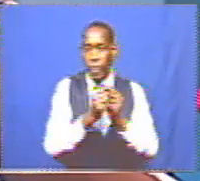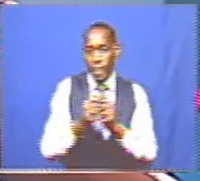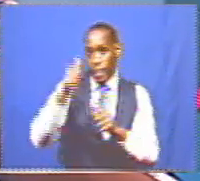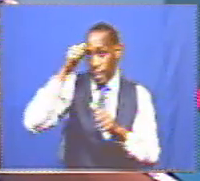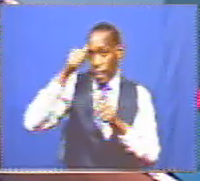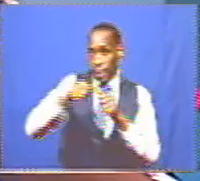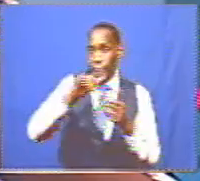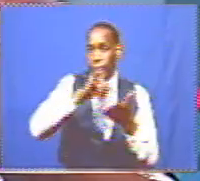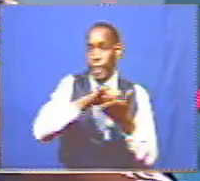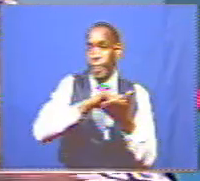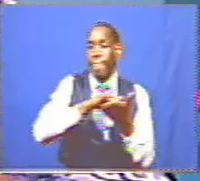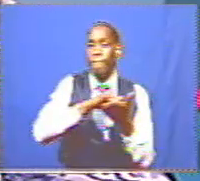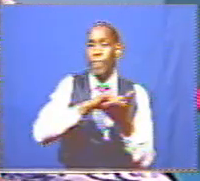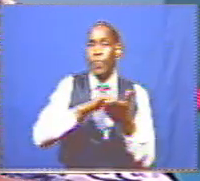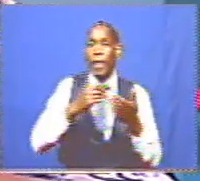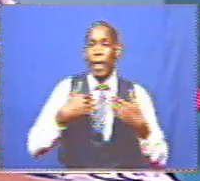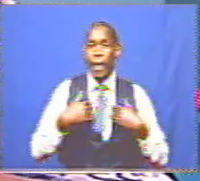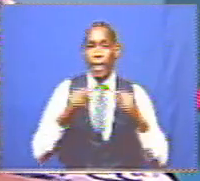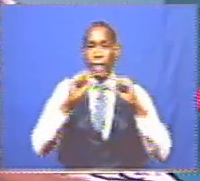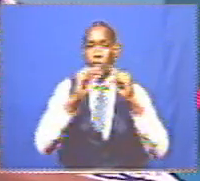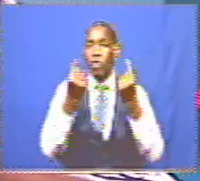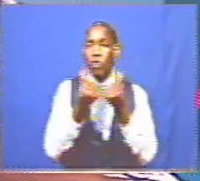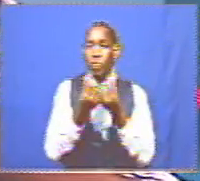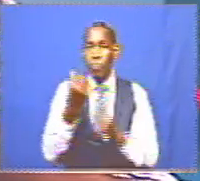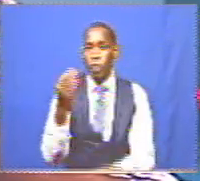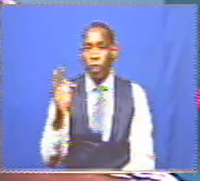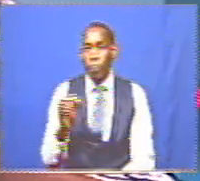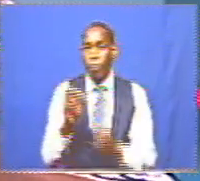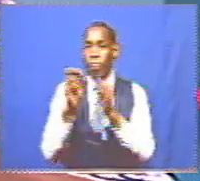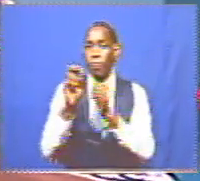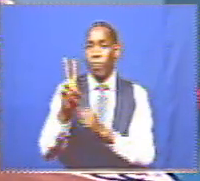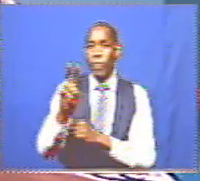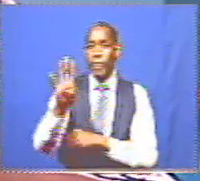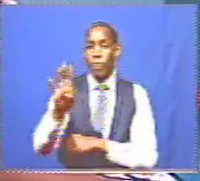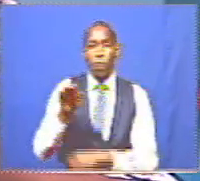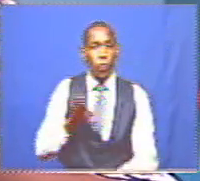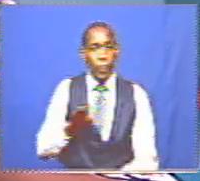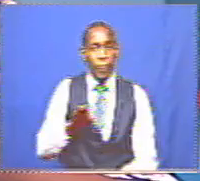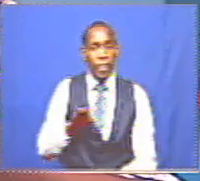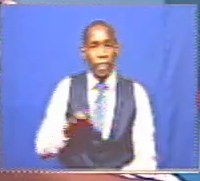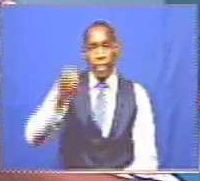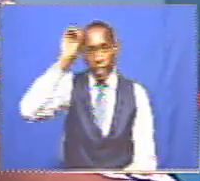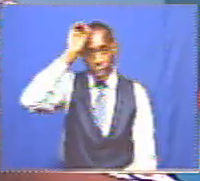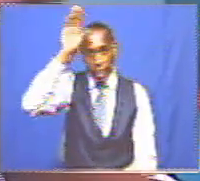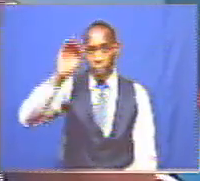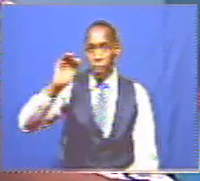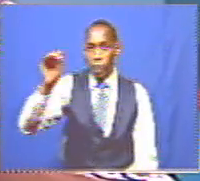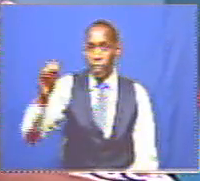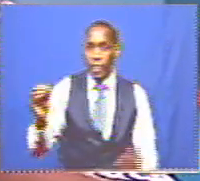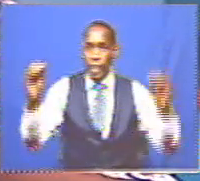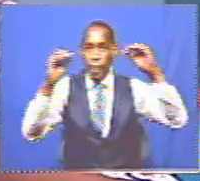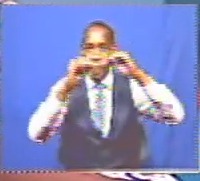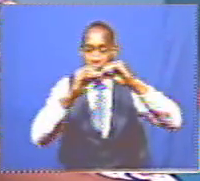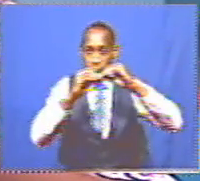that I had a group of 24 women in Kiambu County who we met at